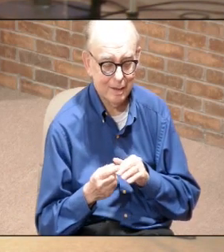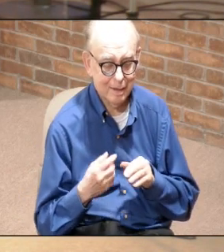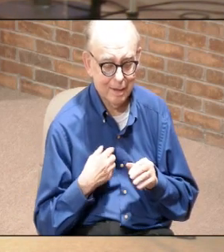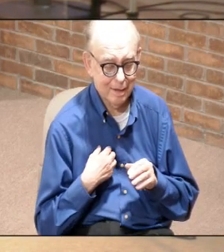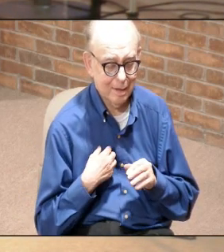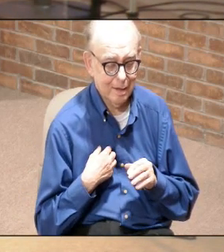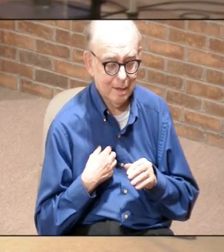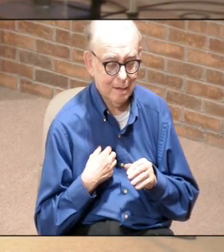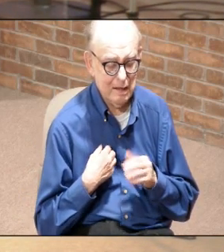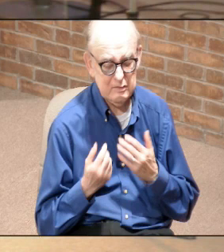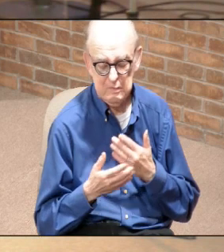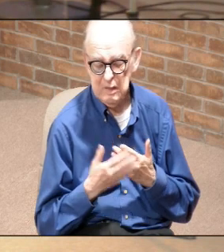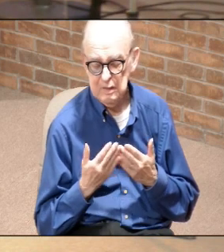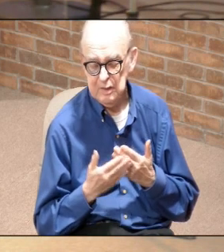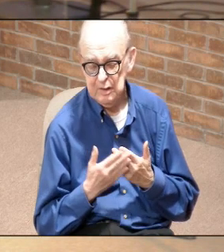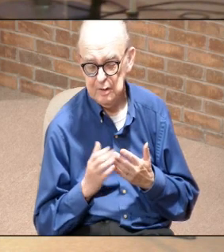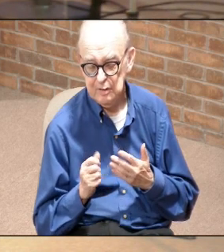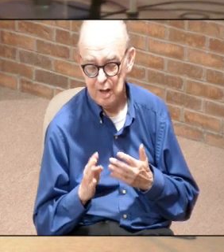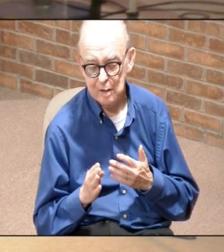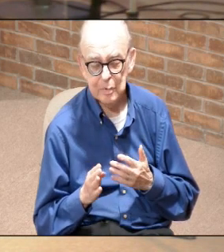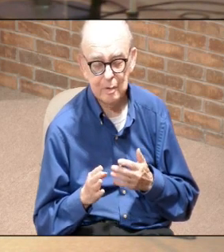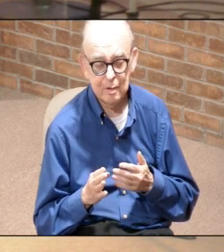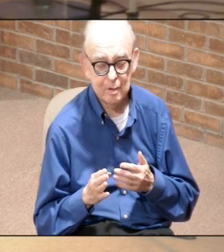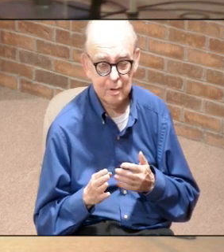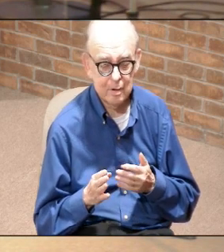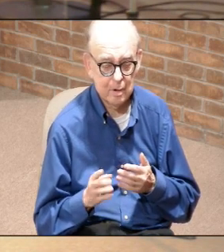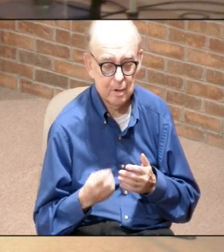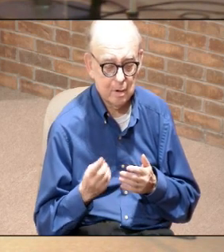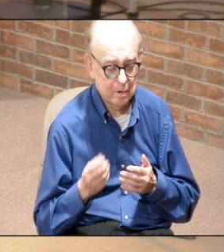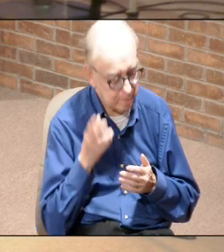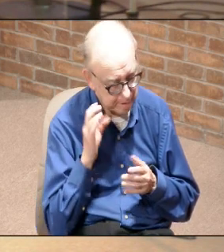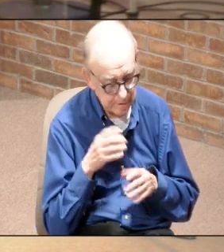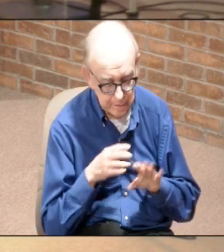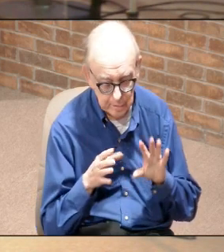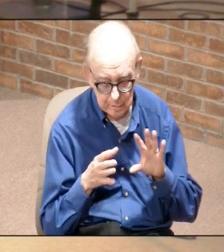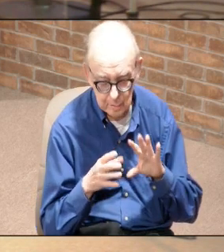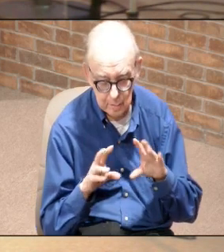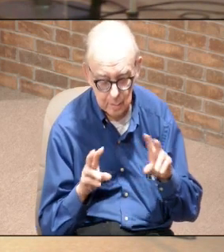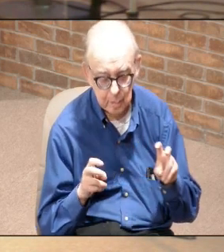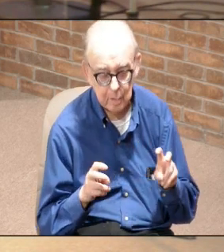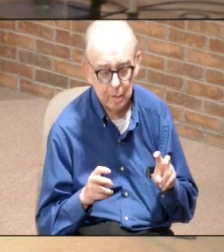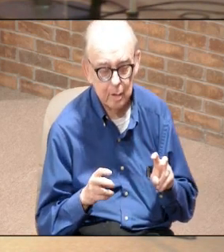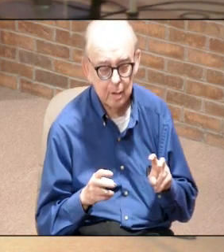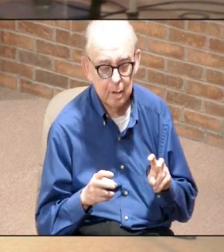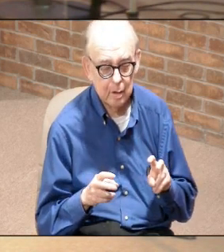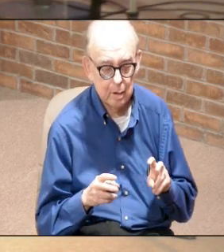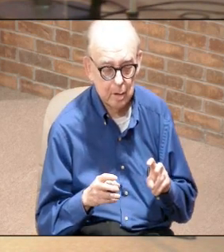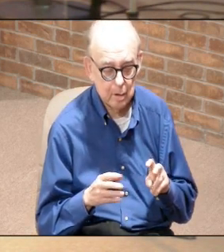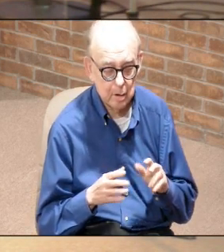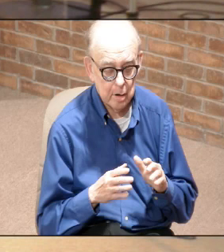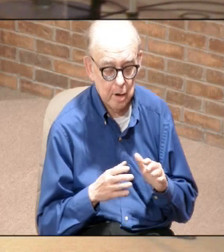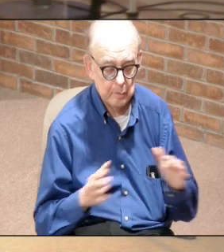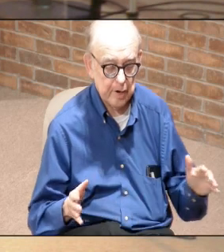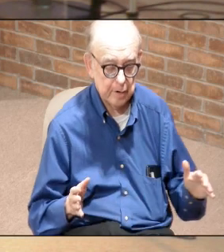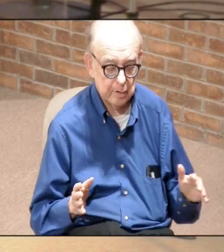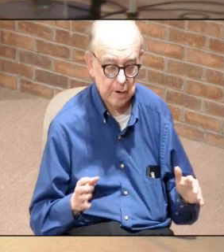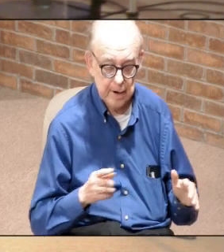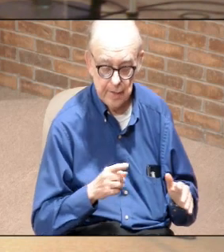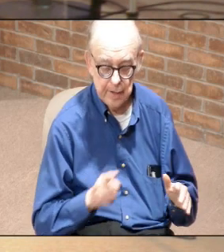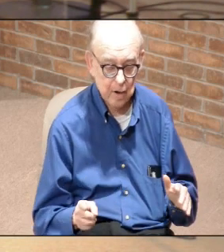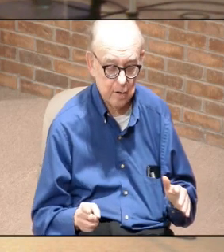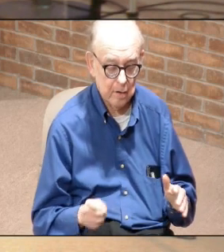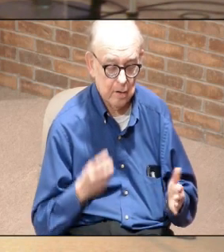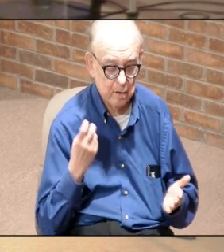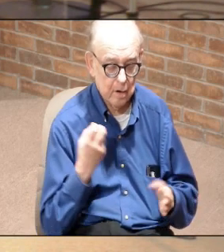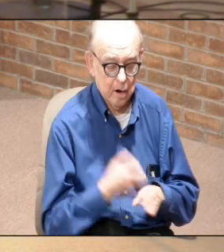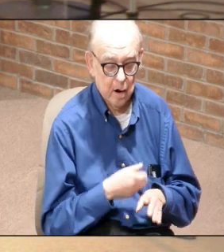I mean, that's an easy task, you know? You always hear the old saying, the bigger they are, the harder they fall. You just